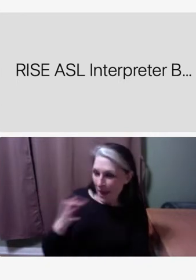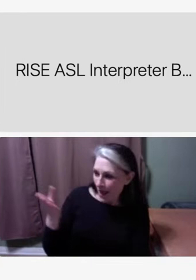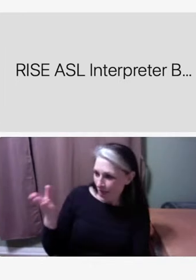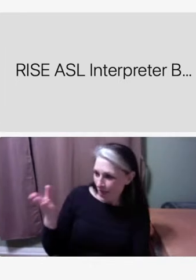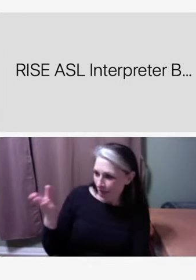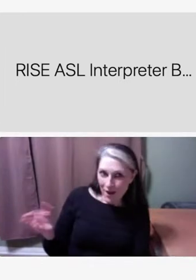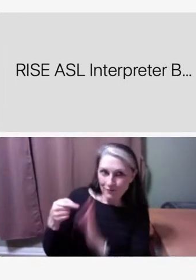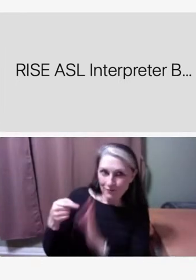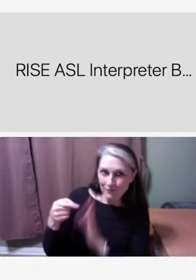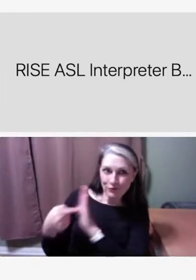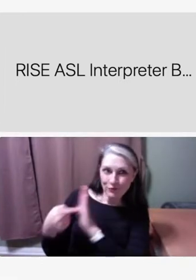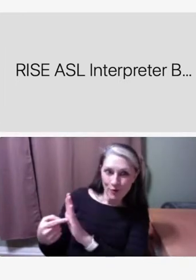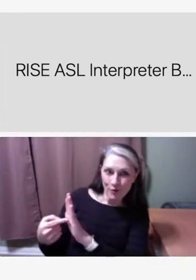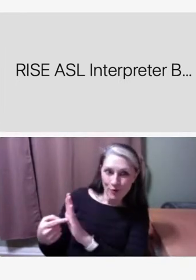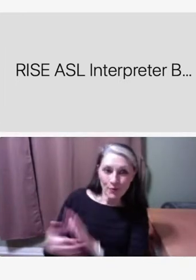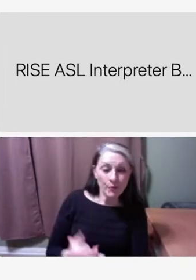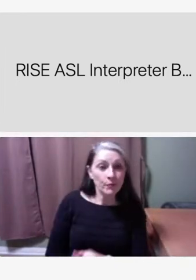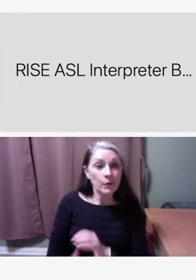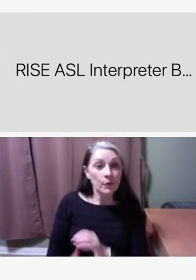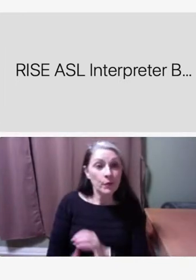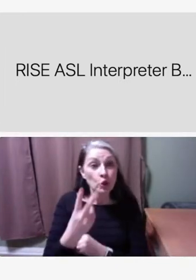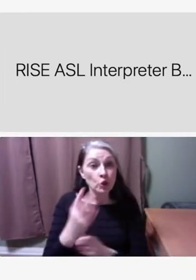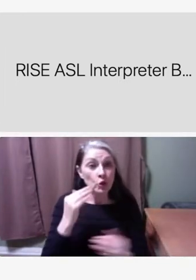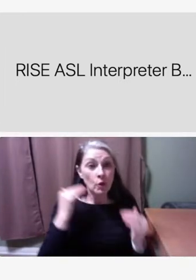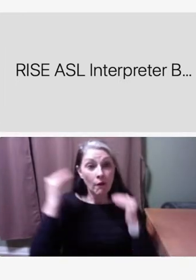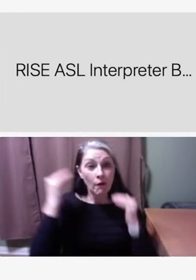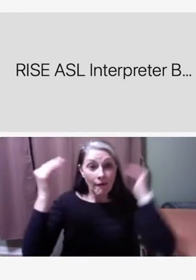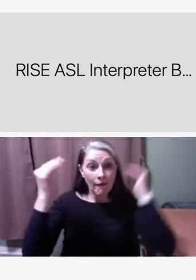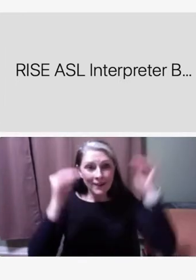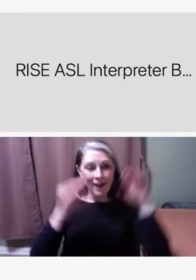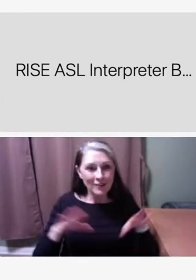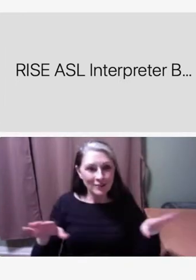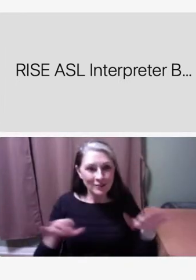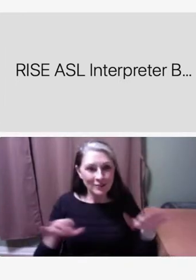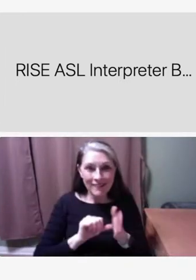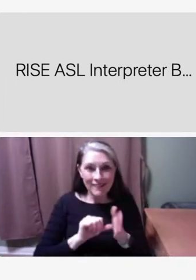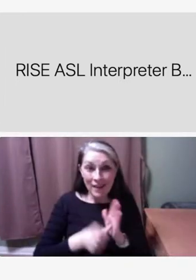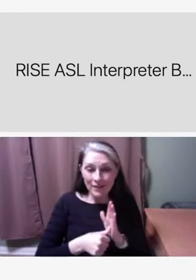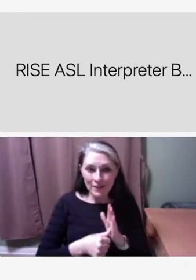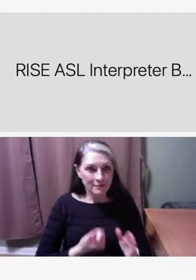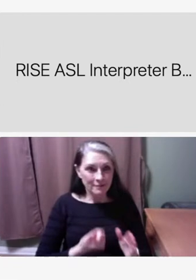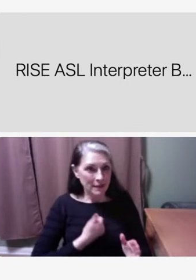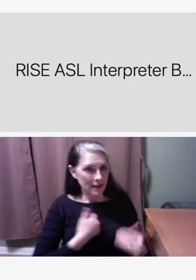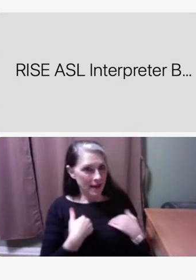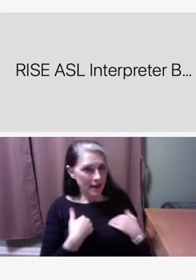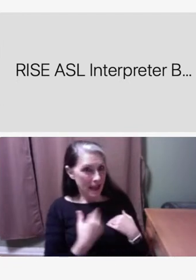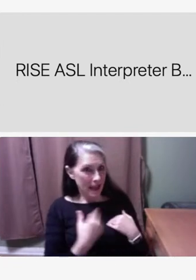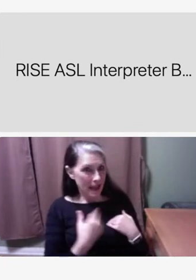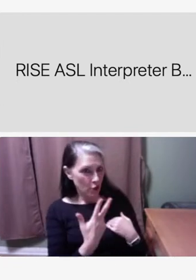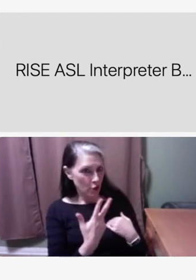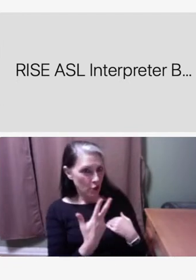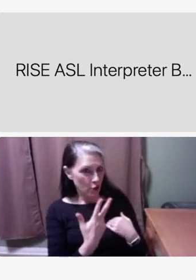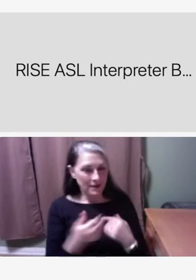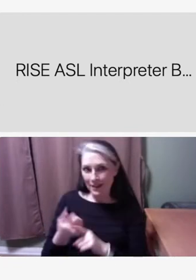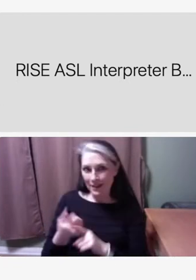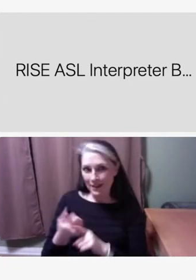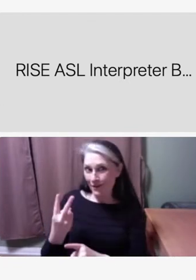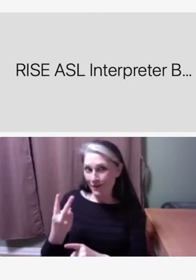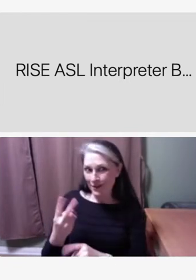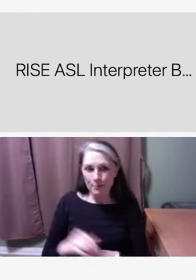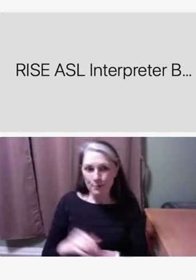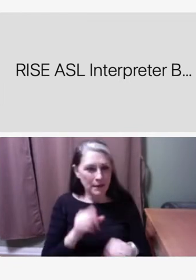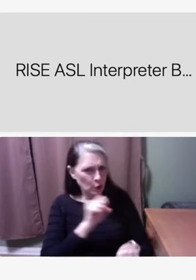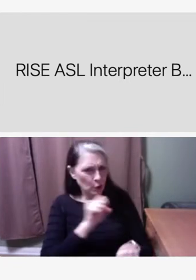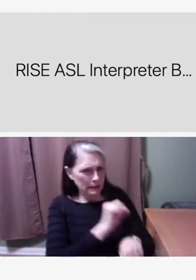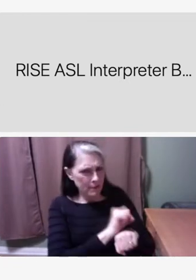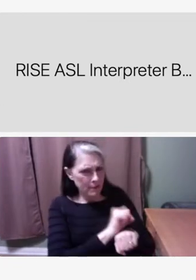Two grown children. I like that you emphasize grown. I got three grown. Well, they think they're grown. They need jobs to be grown, but they think they're grown. Enjoys